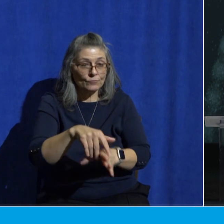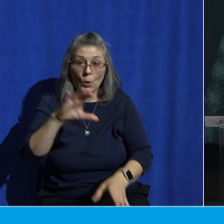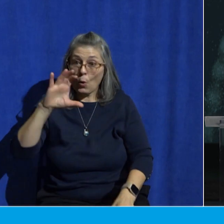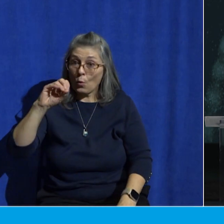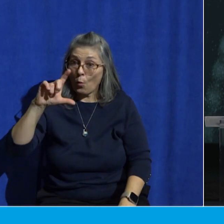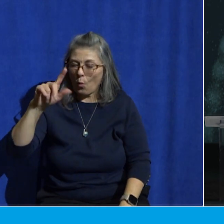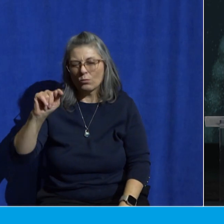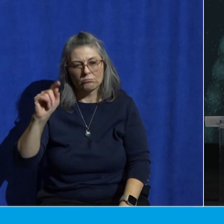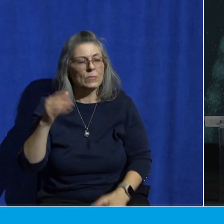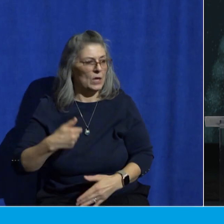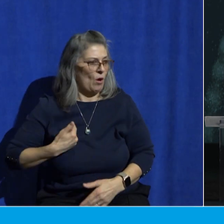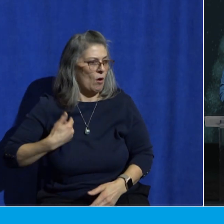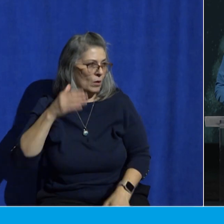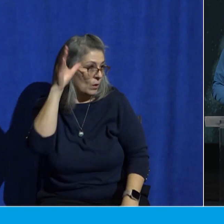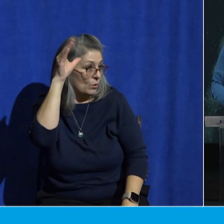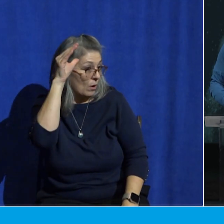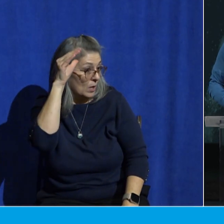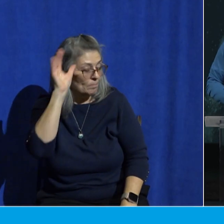colt.